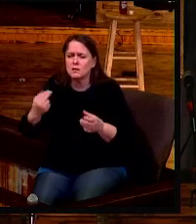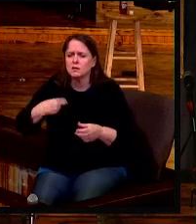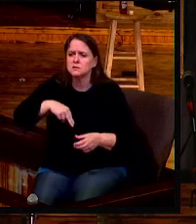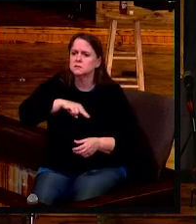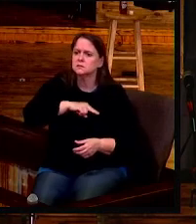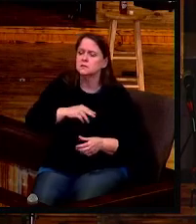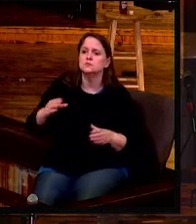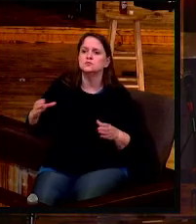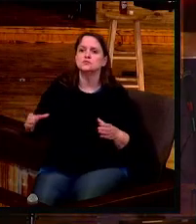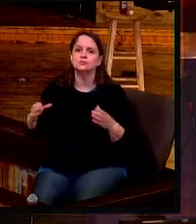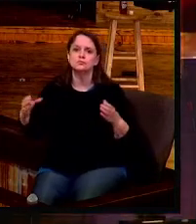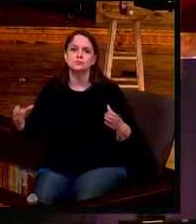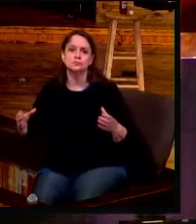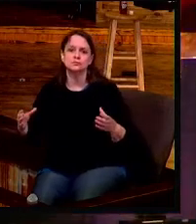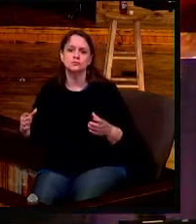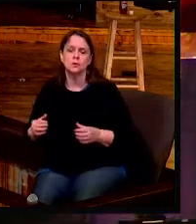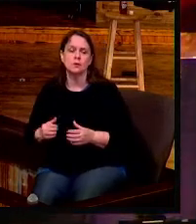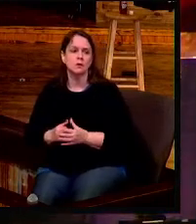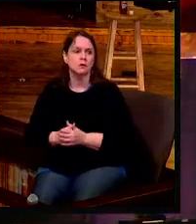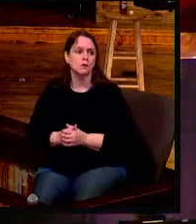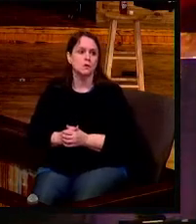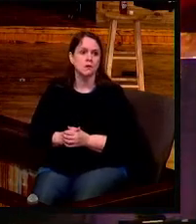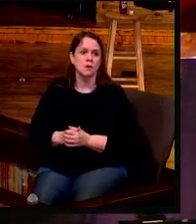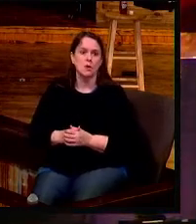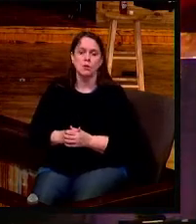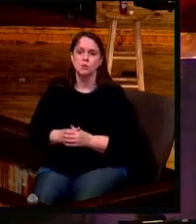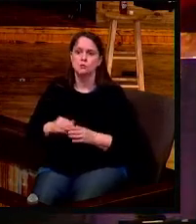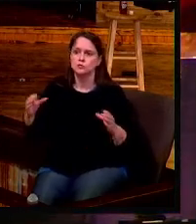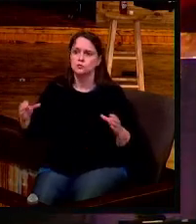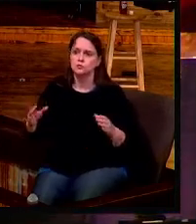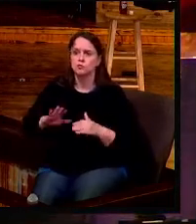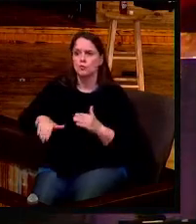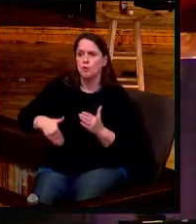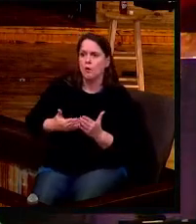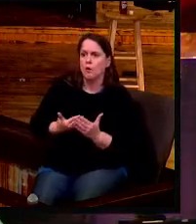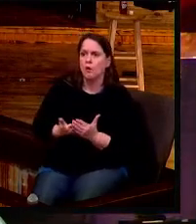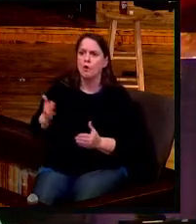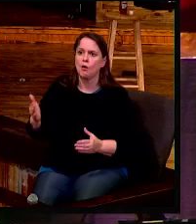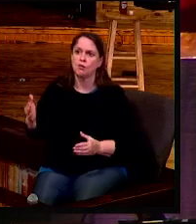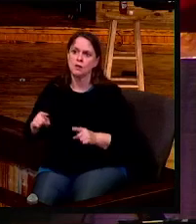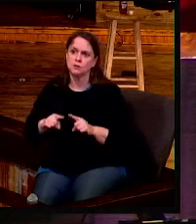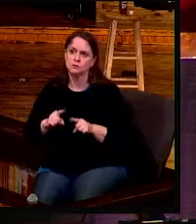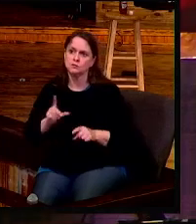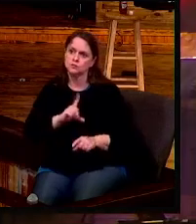we should do everything as if we're doing it unto the Lord and not unto man.